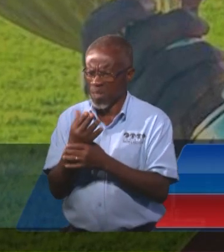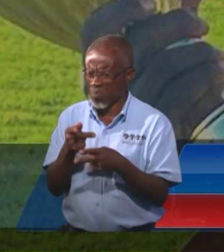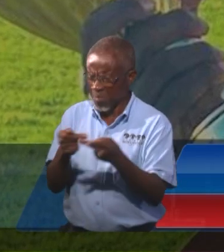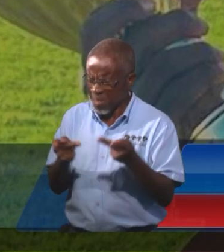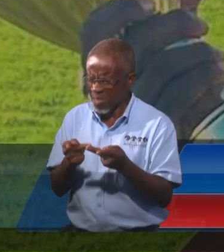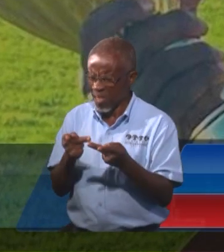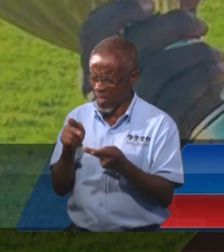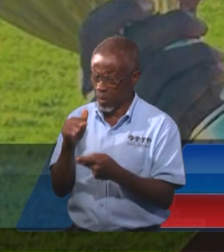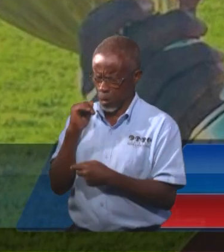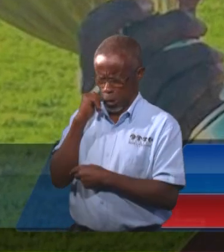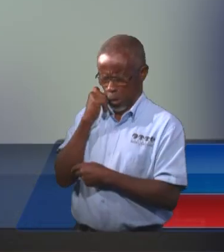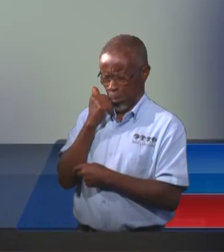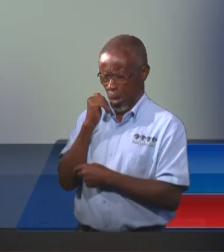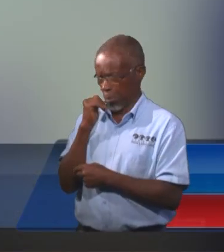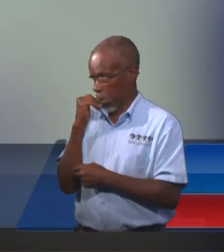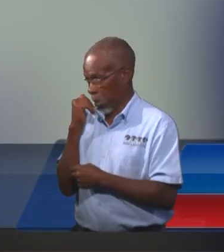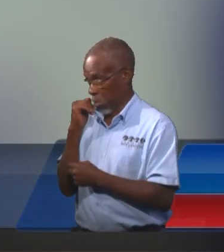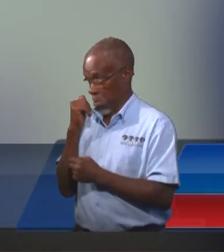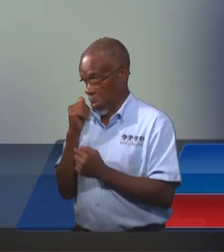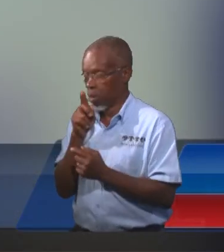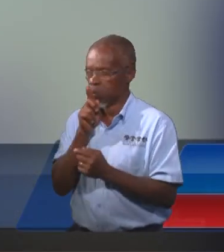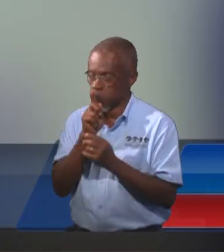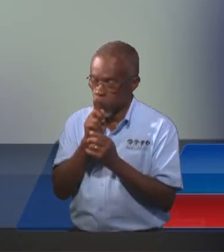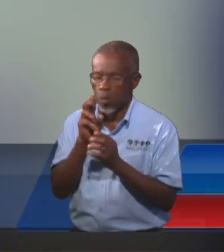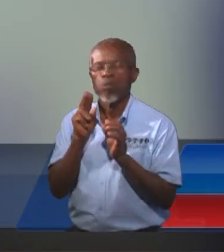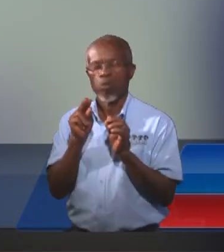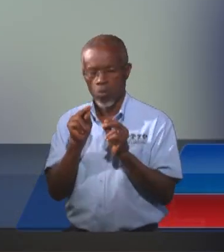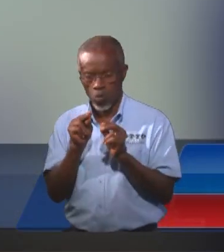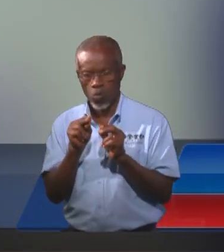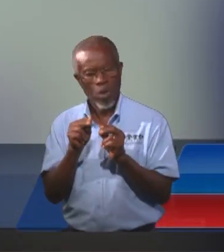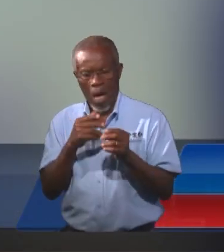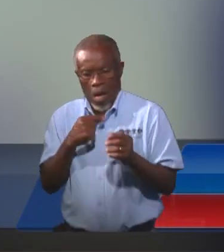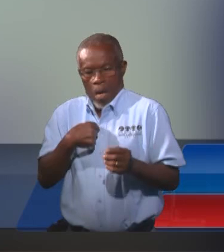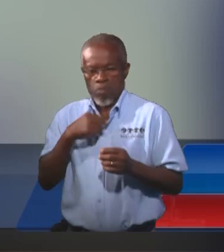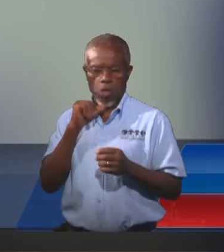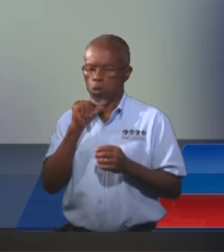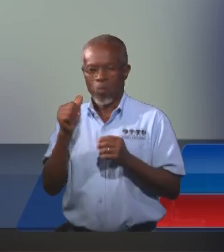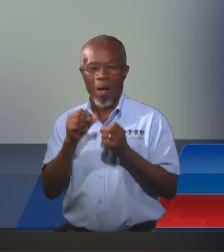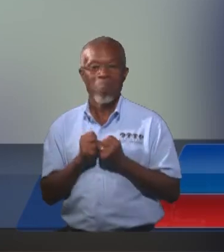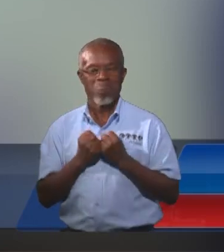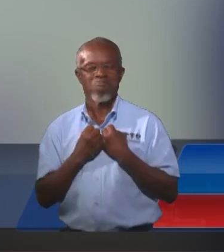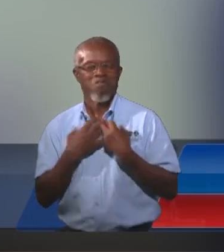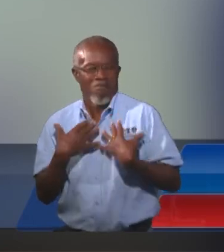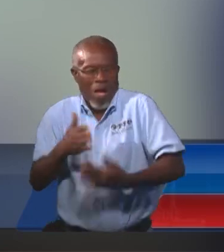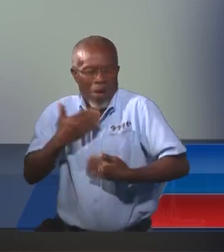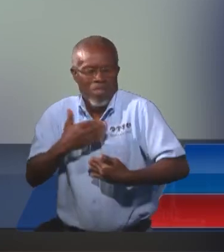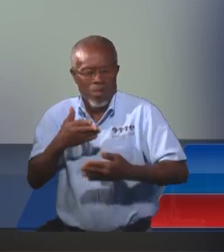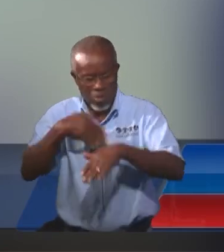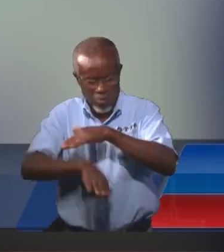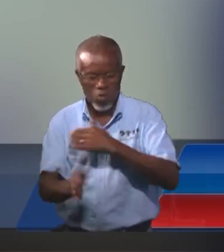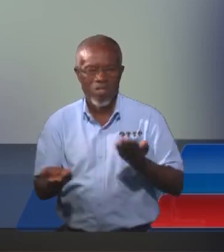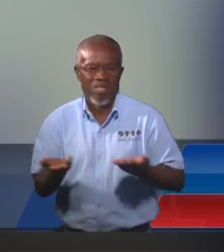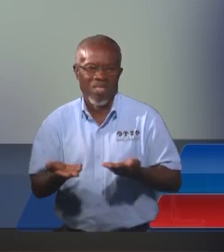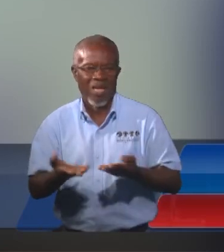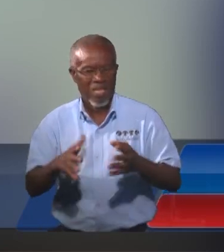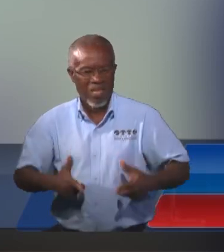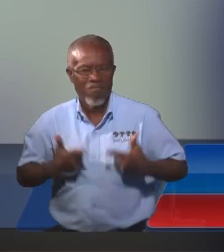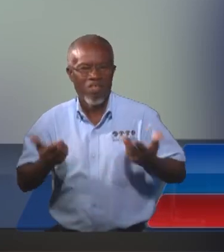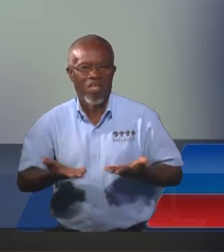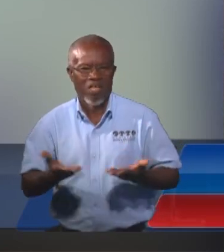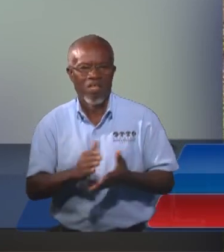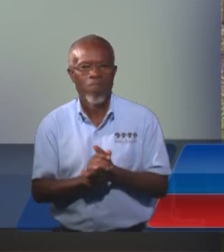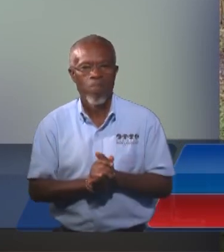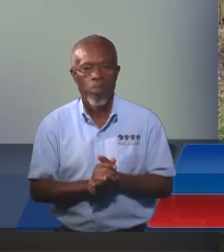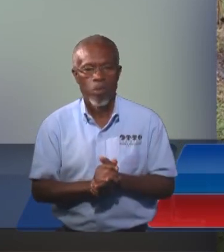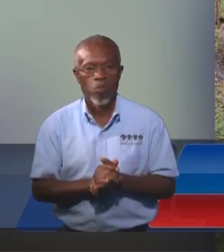of where I come from at all. As he sets out to make his dreams a reality, Malachi leaves these words of encouragement